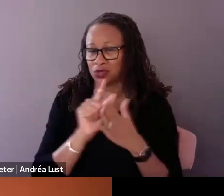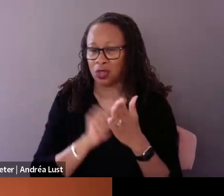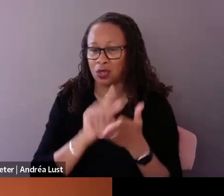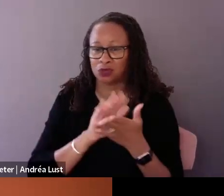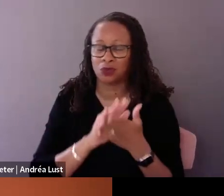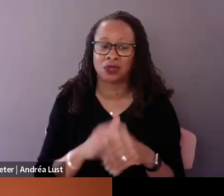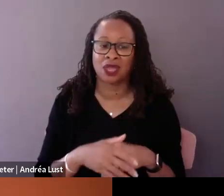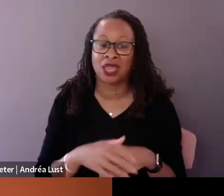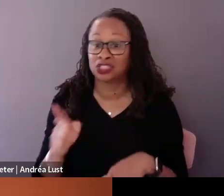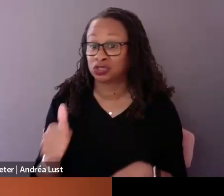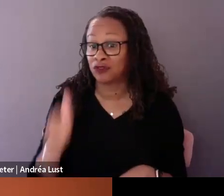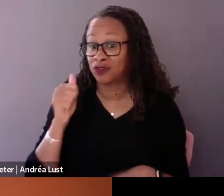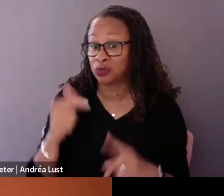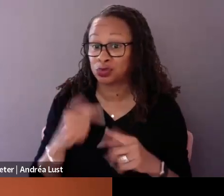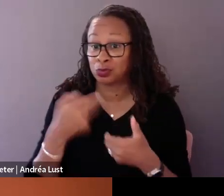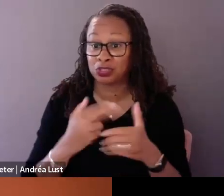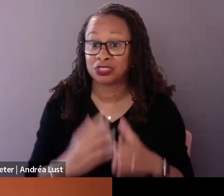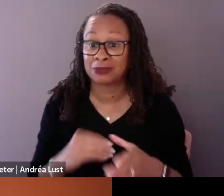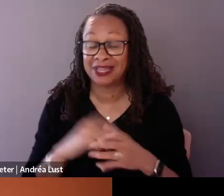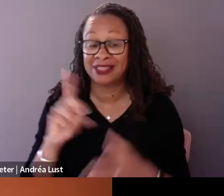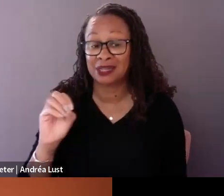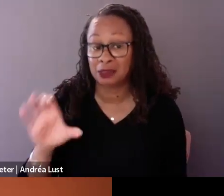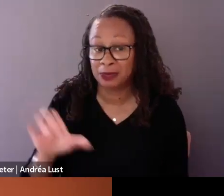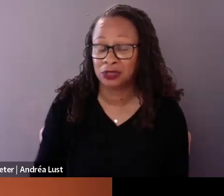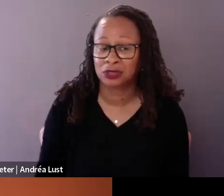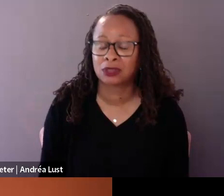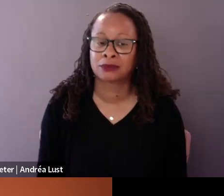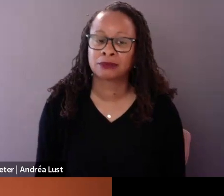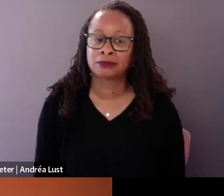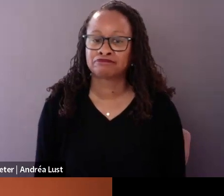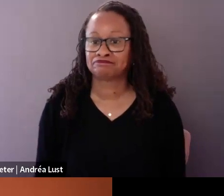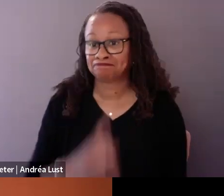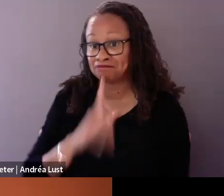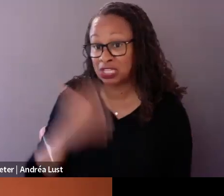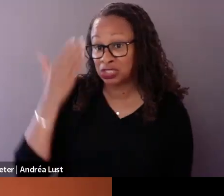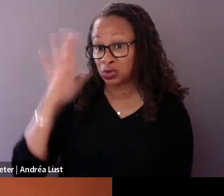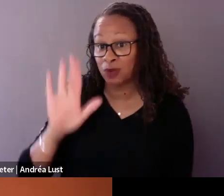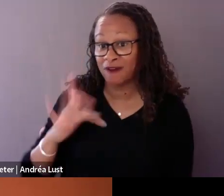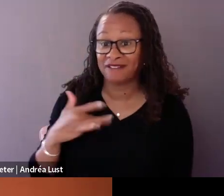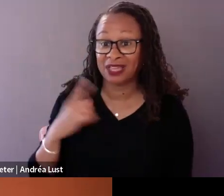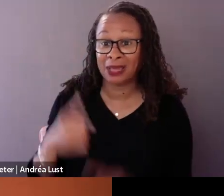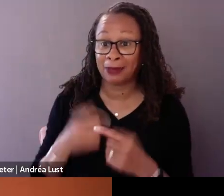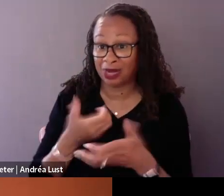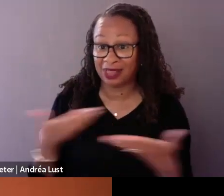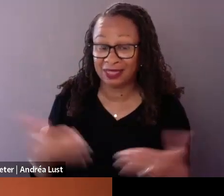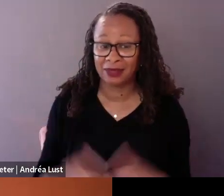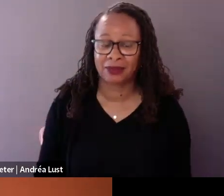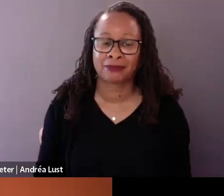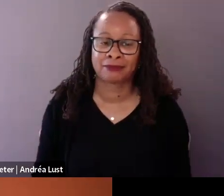she refused to participate in the documentary. You know, so I don't really know what her feelings are about any of this. You